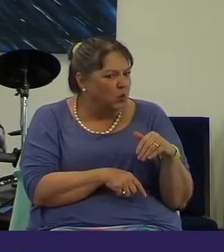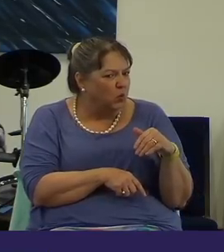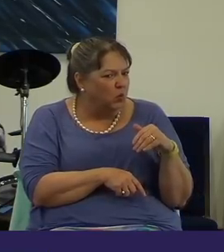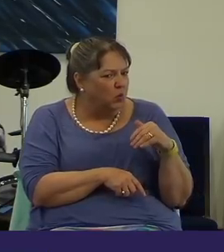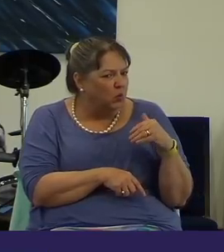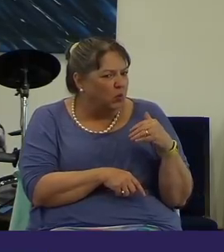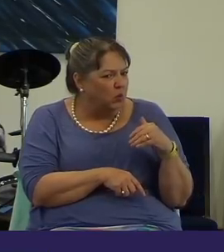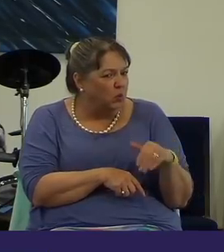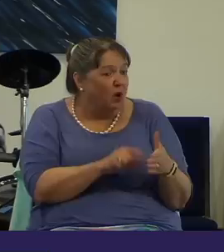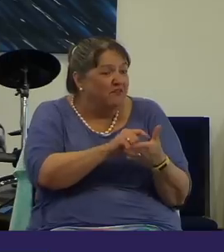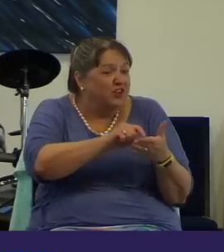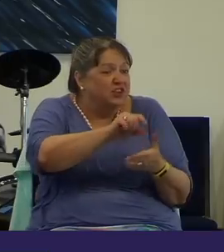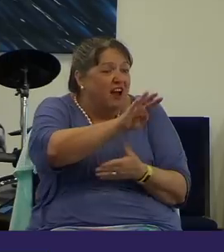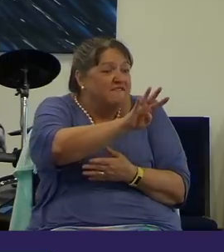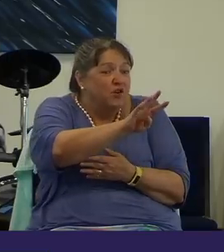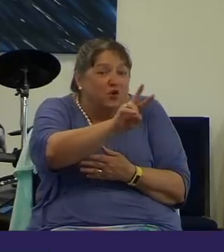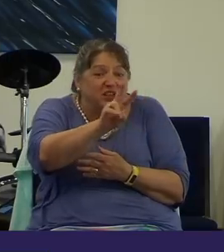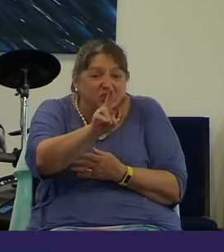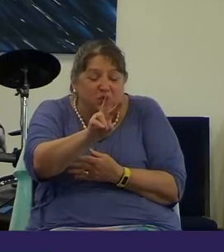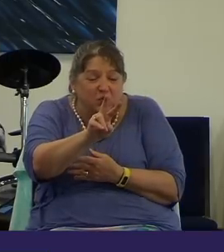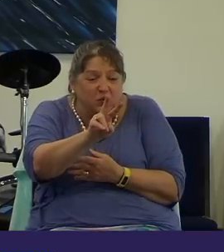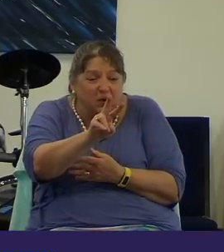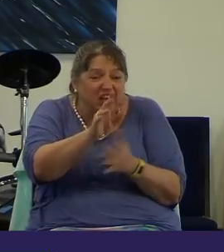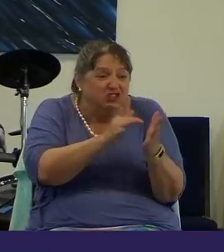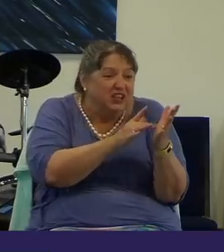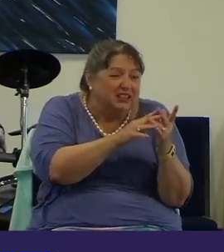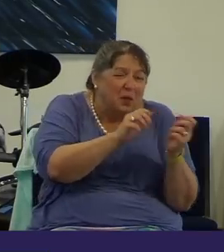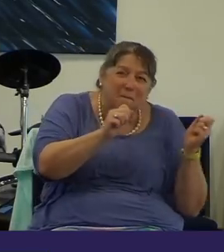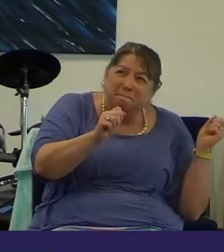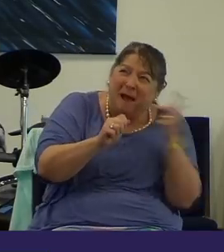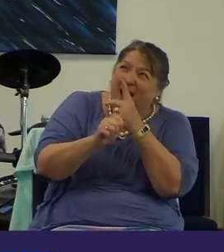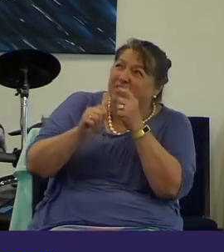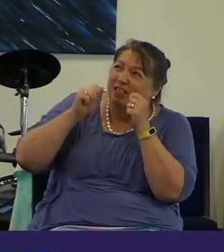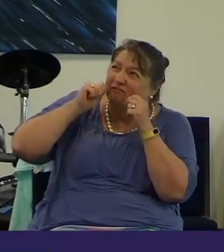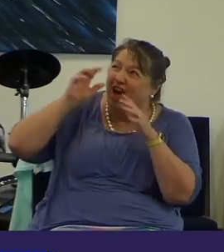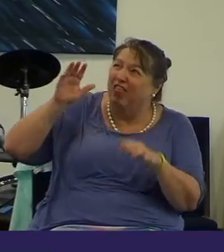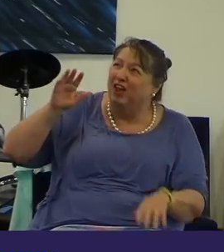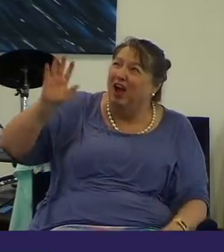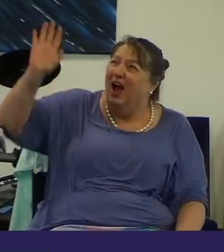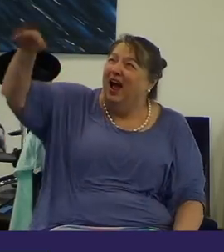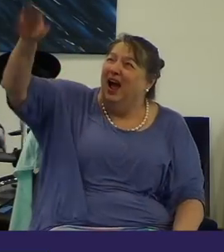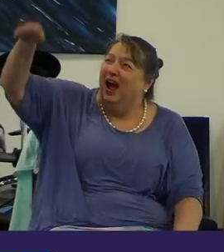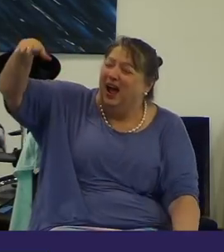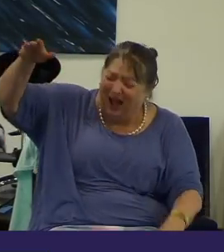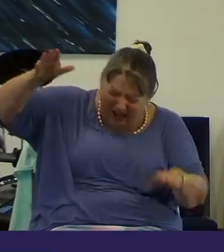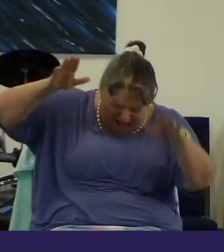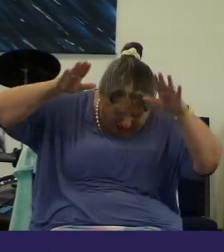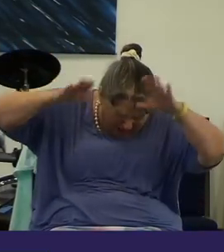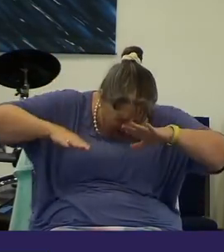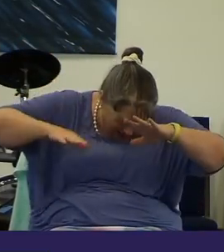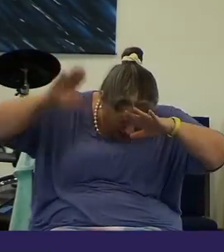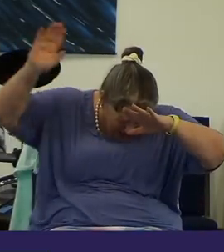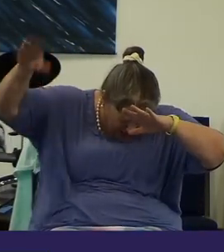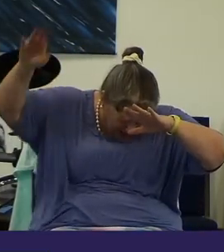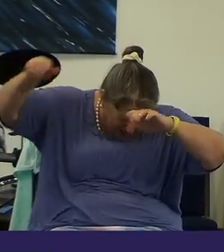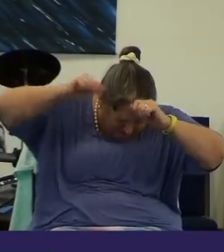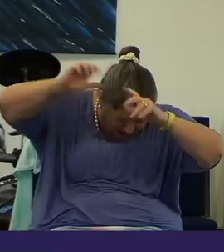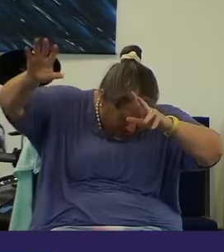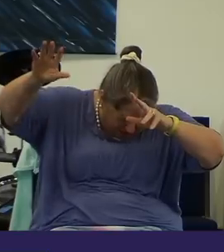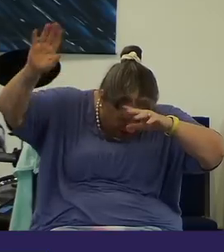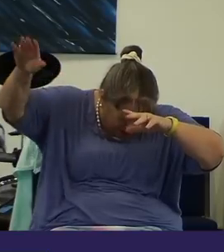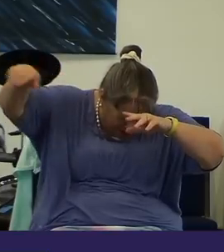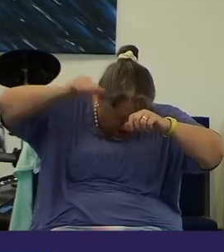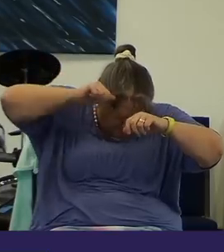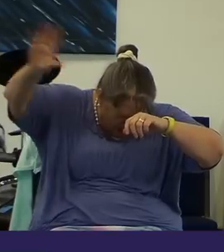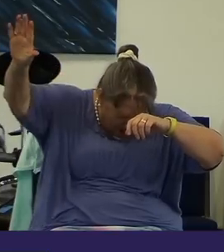In verse 42, he goes back to the Father and again cries out to God and cries out to God